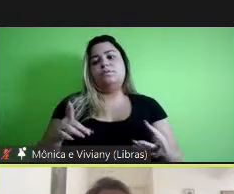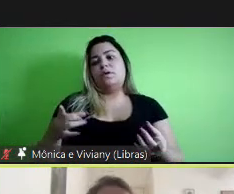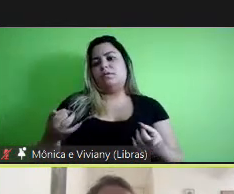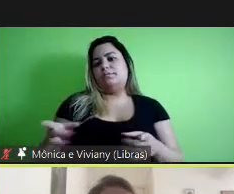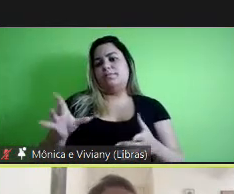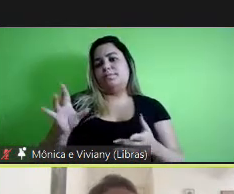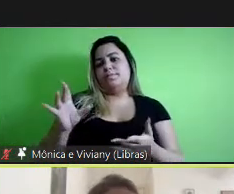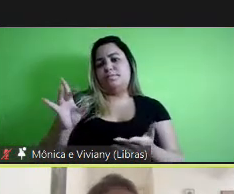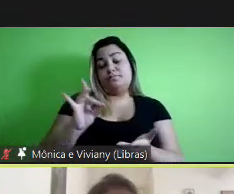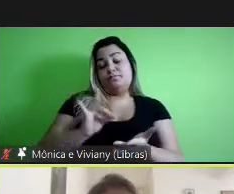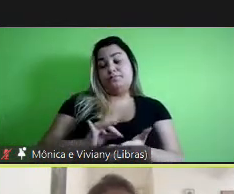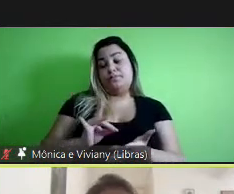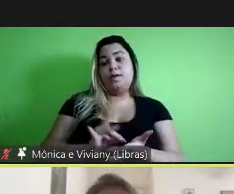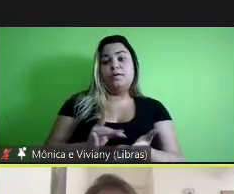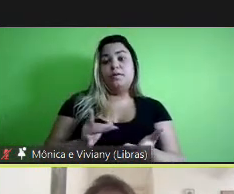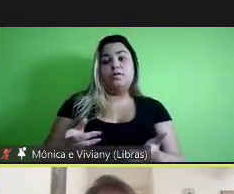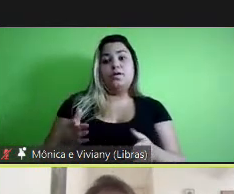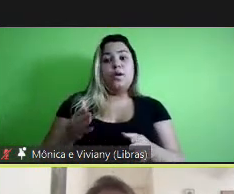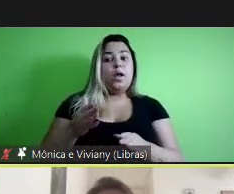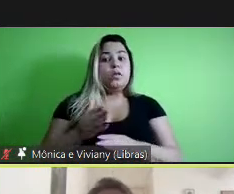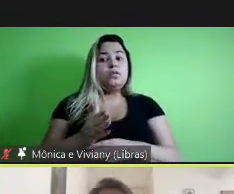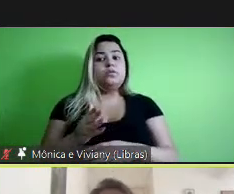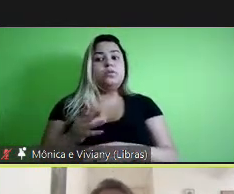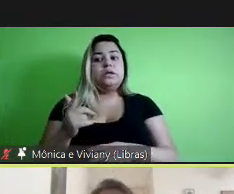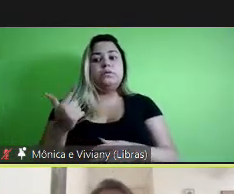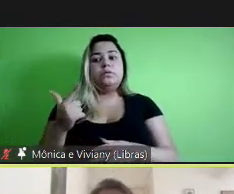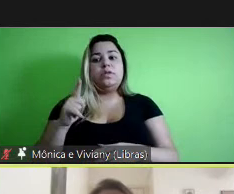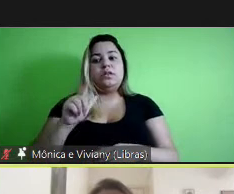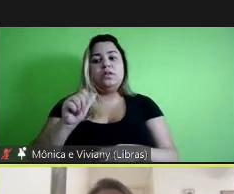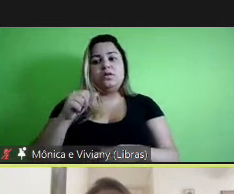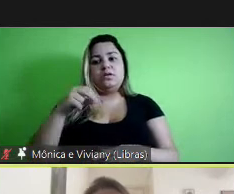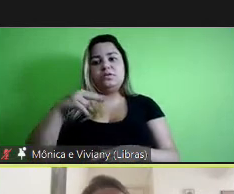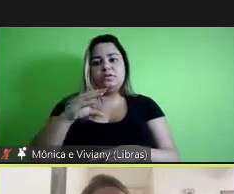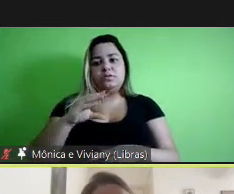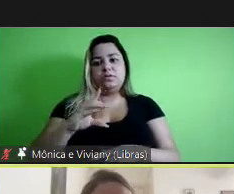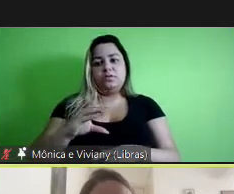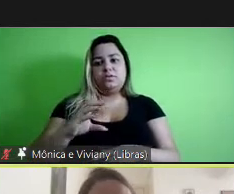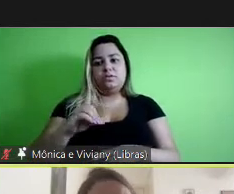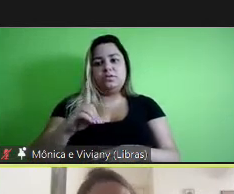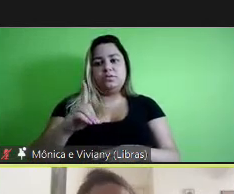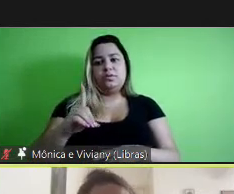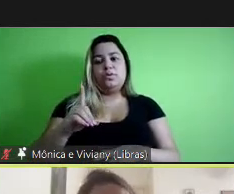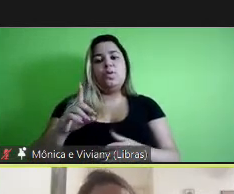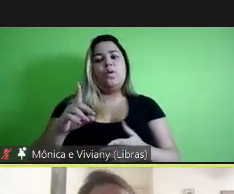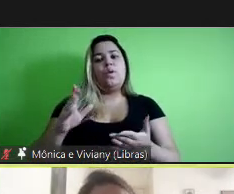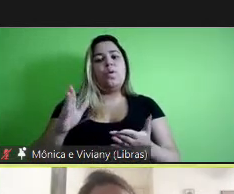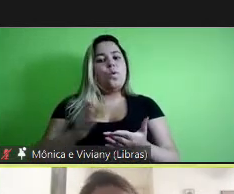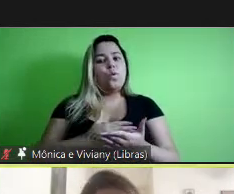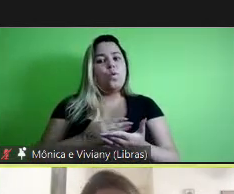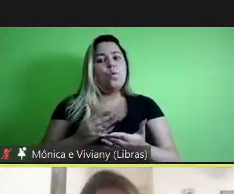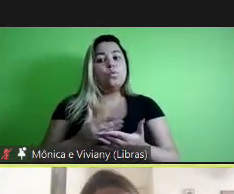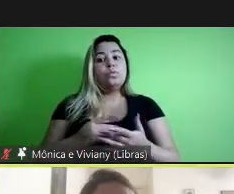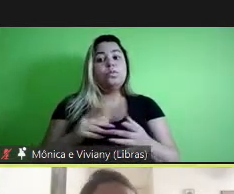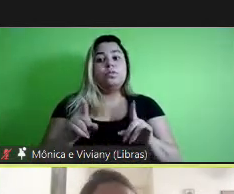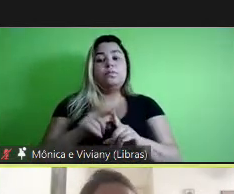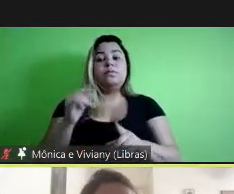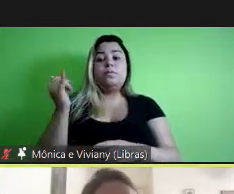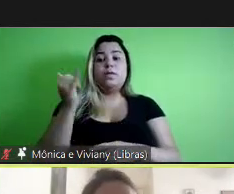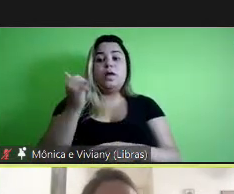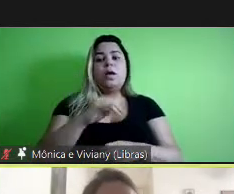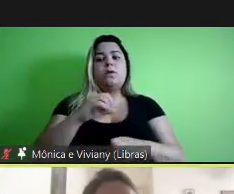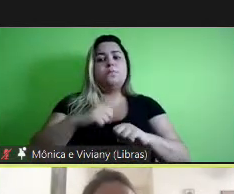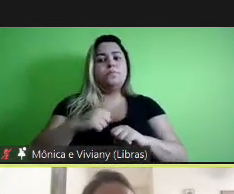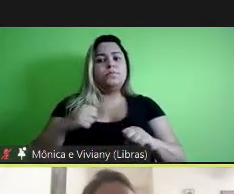is apart from reality, this passes about for everything. So Lancet, which is a